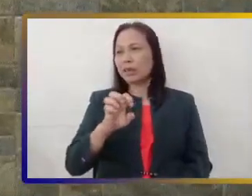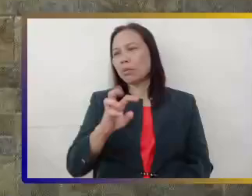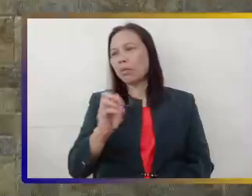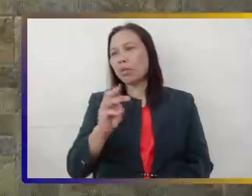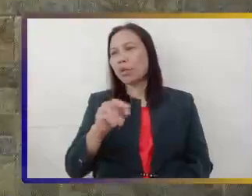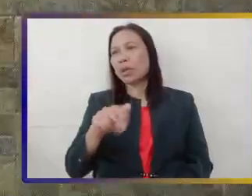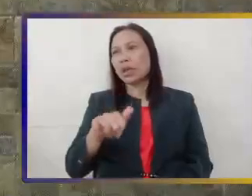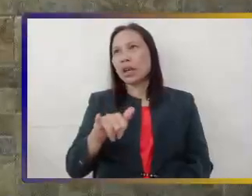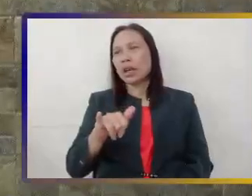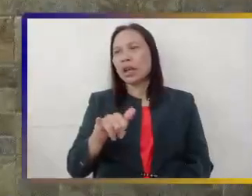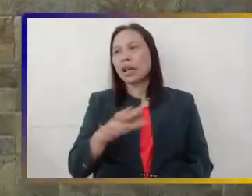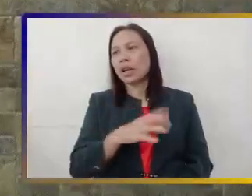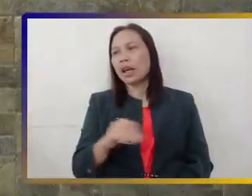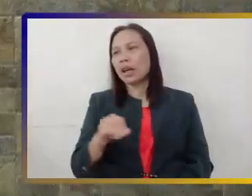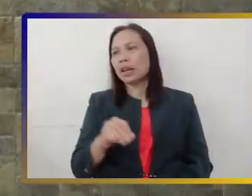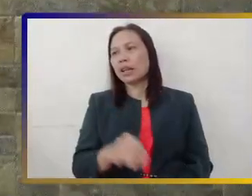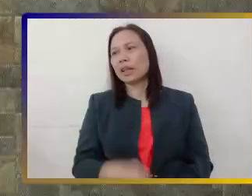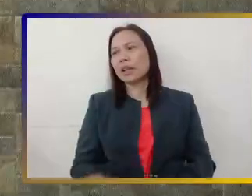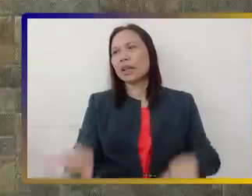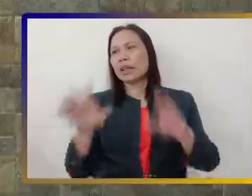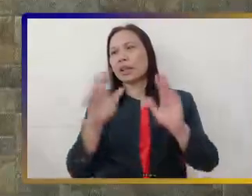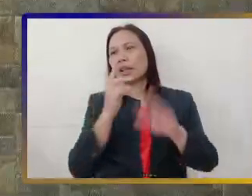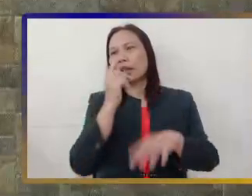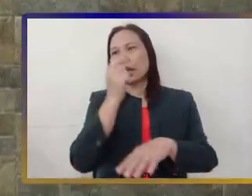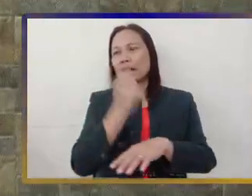tradition rather than